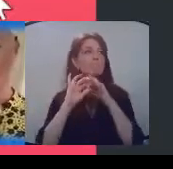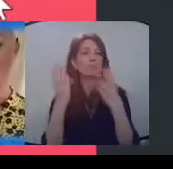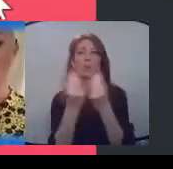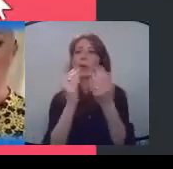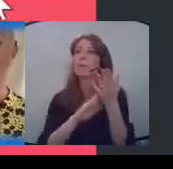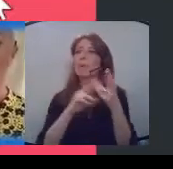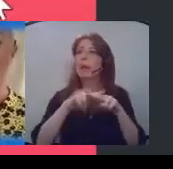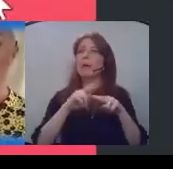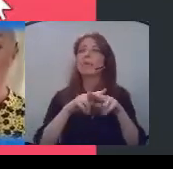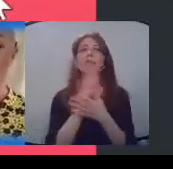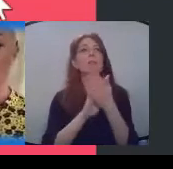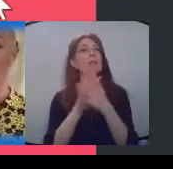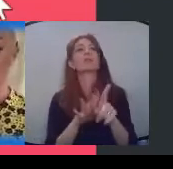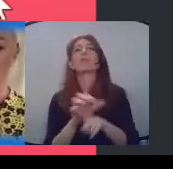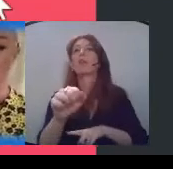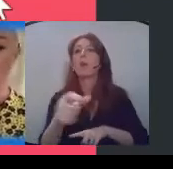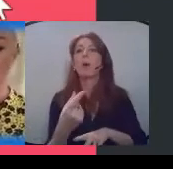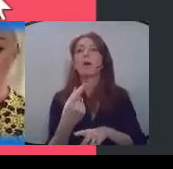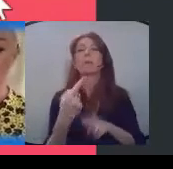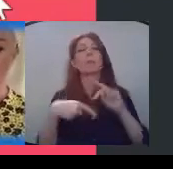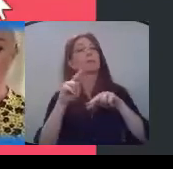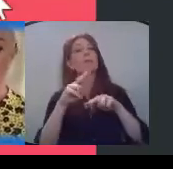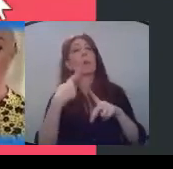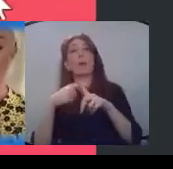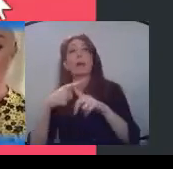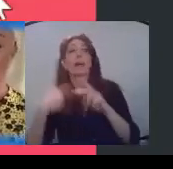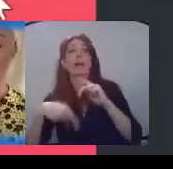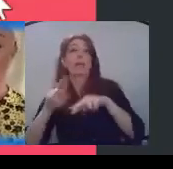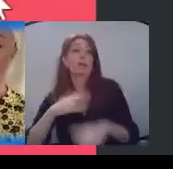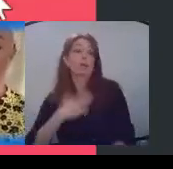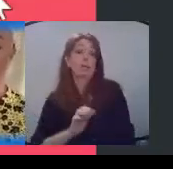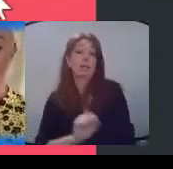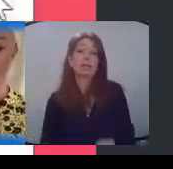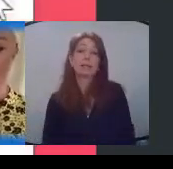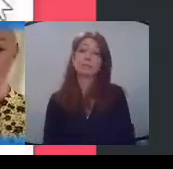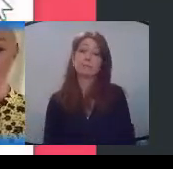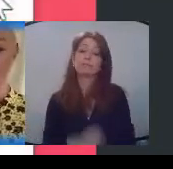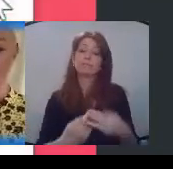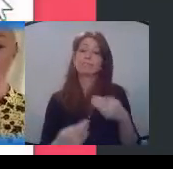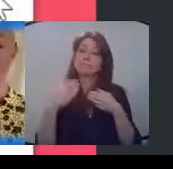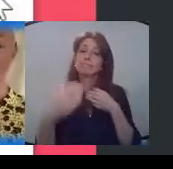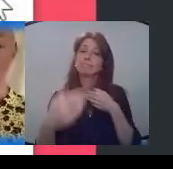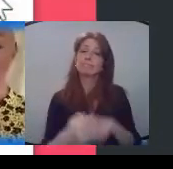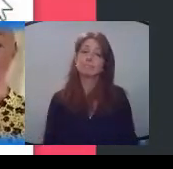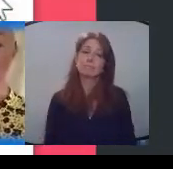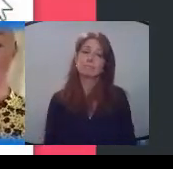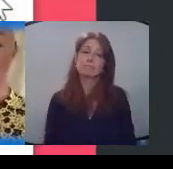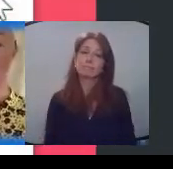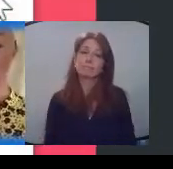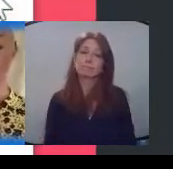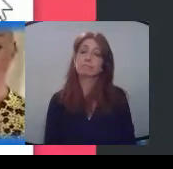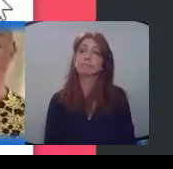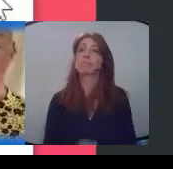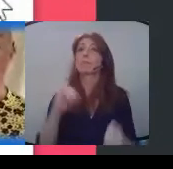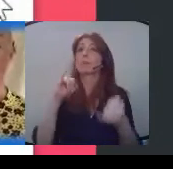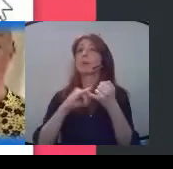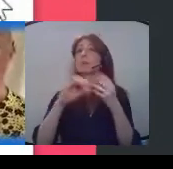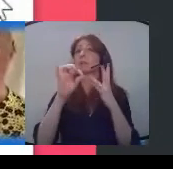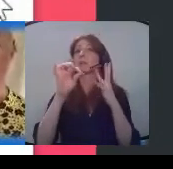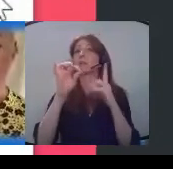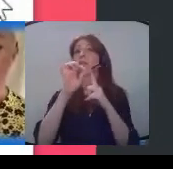so you can follow up with them very swiftly if you needed to do so. Moving forward, Spawn allows you to pretty much